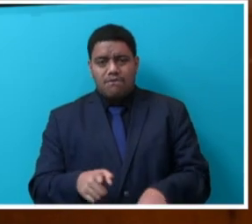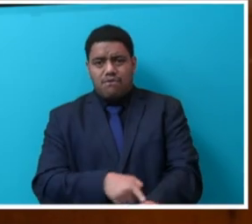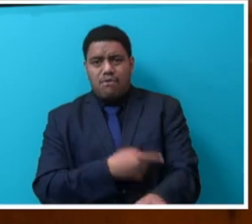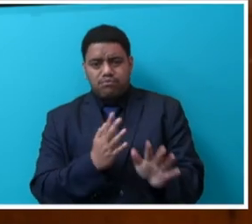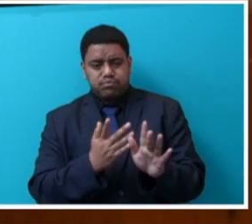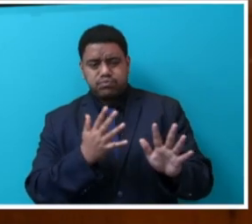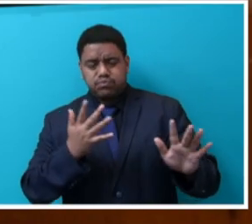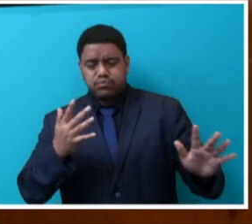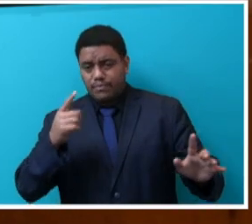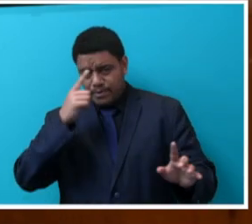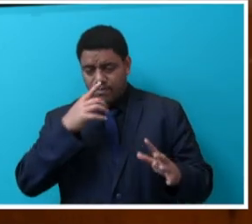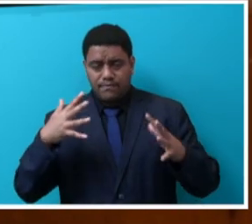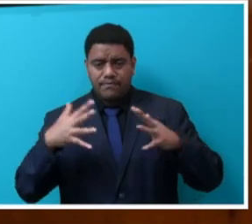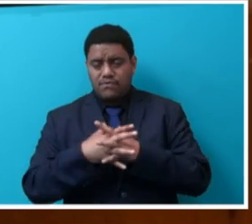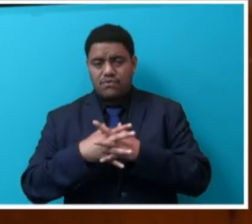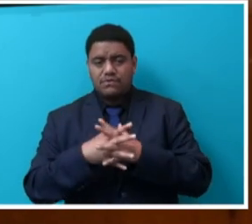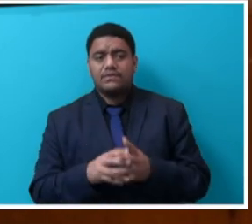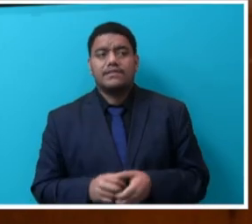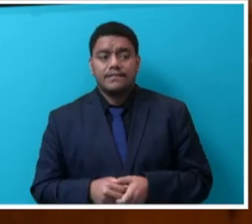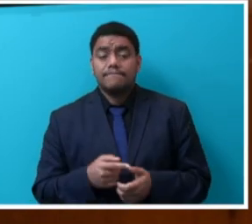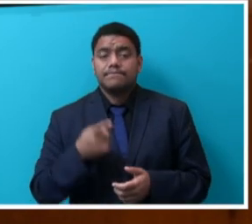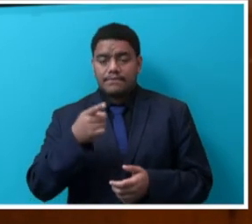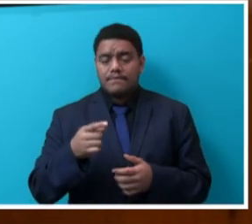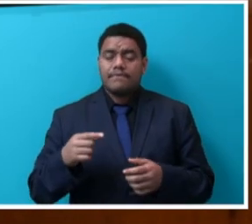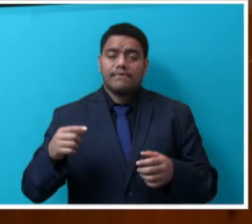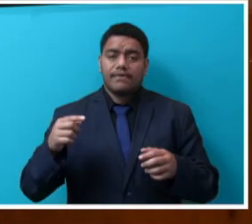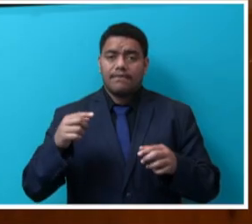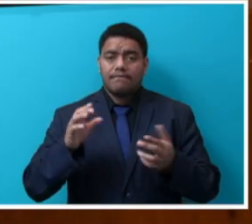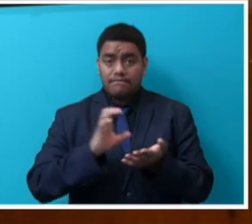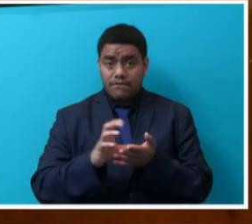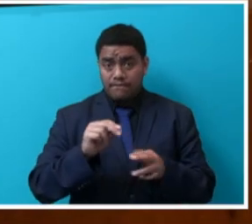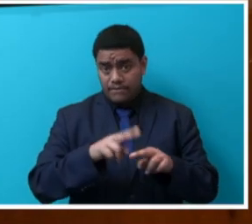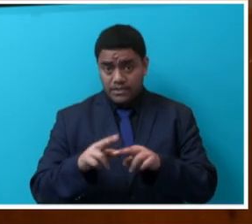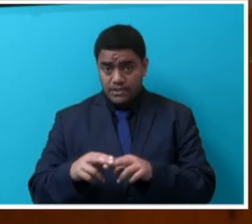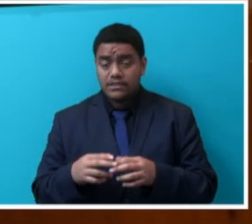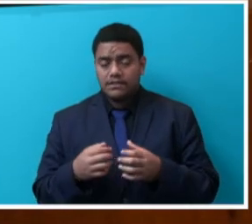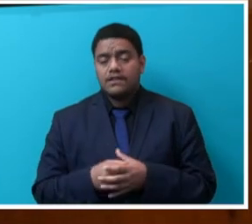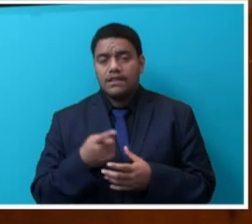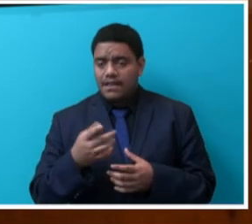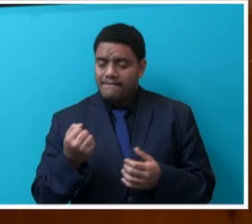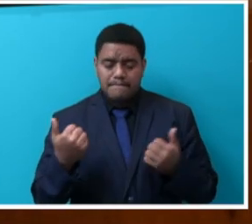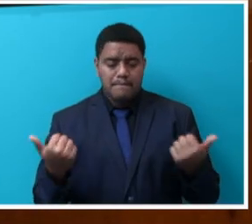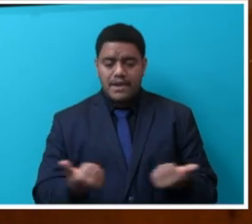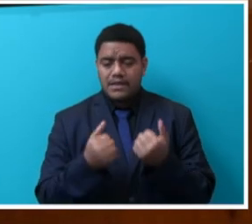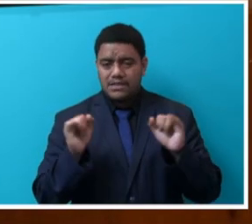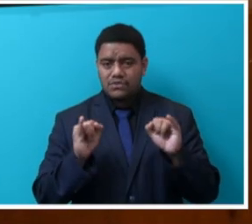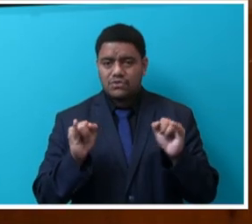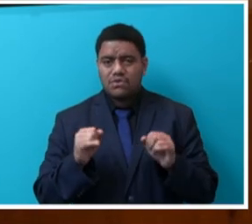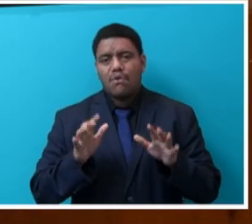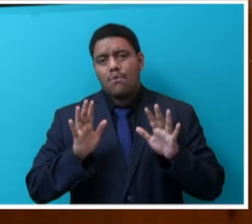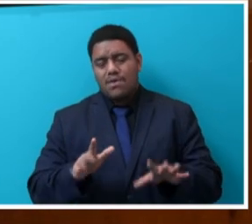outlet. The Consumer Council of Fiji highlighted two main issues: long waiting